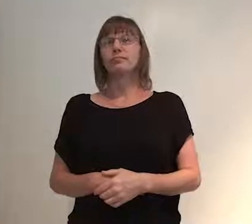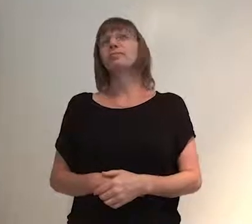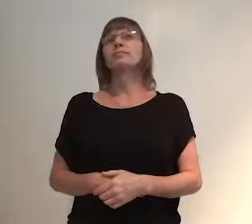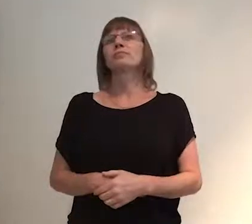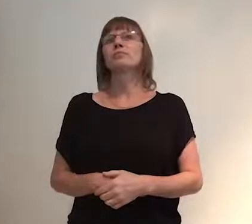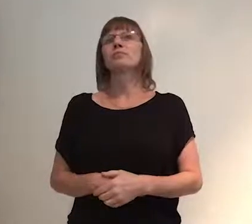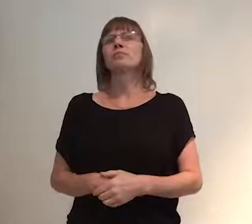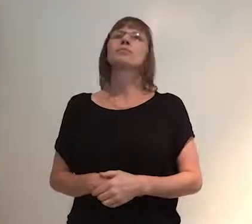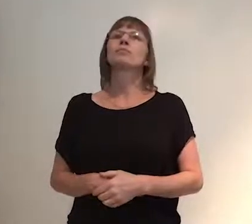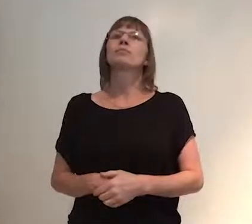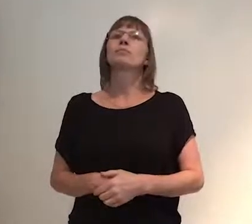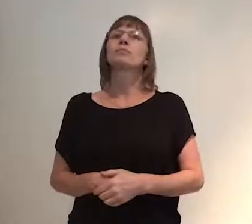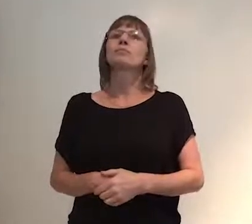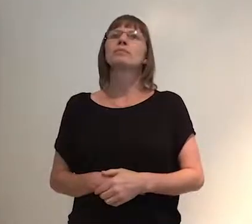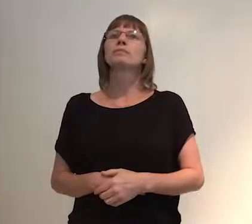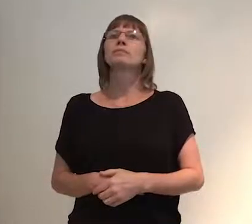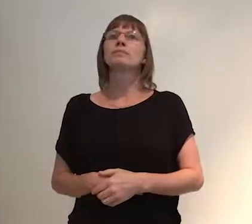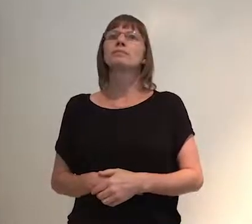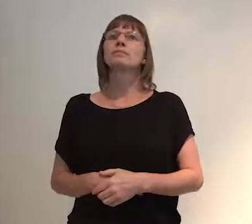would in the woods.